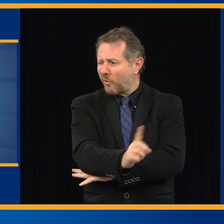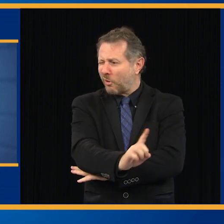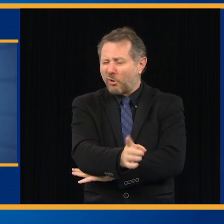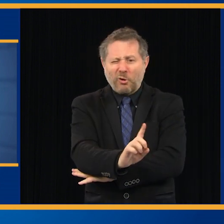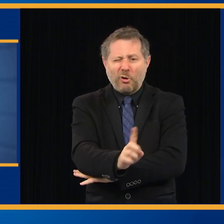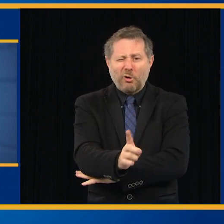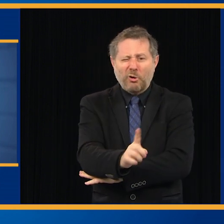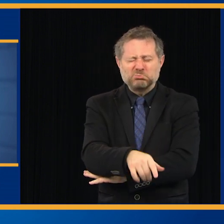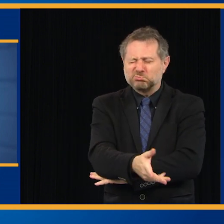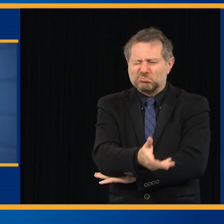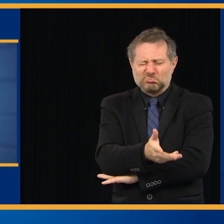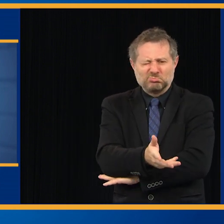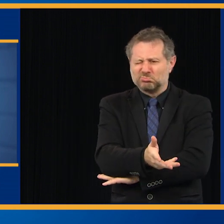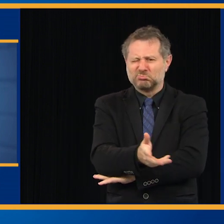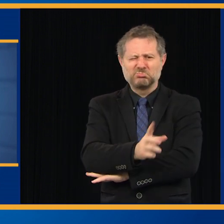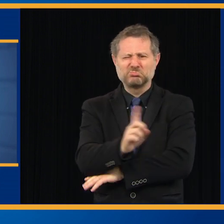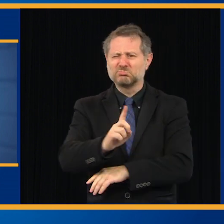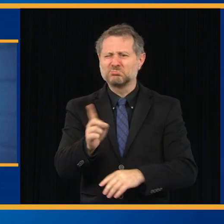you what's going to happen.